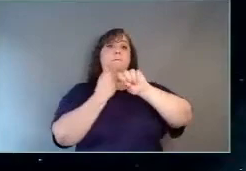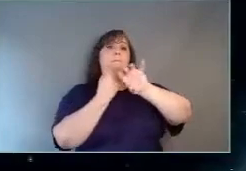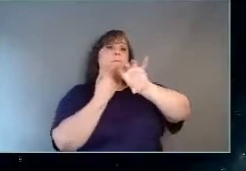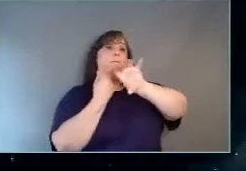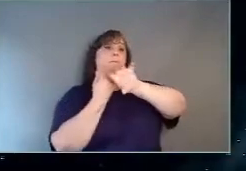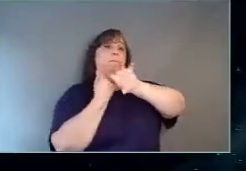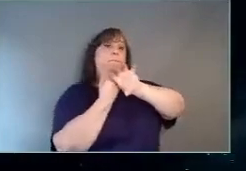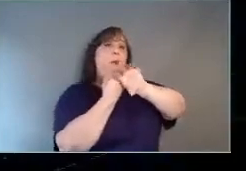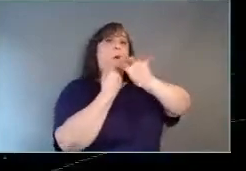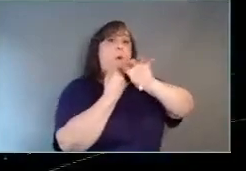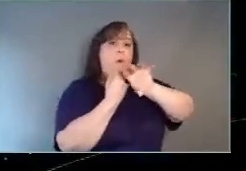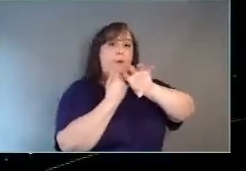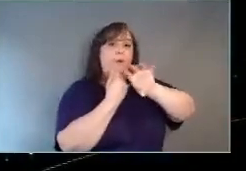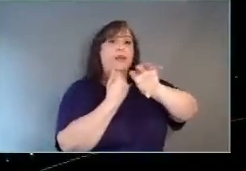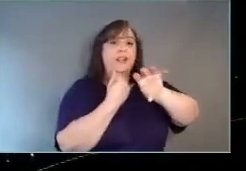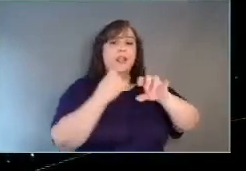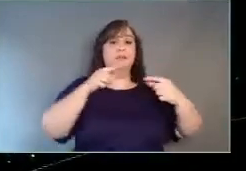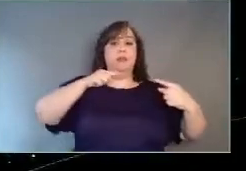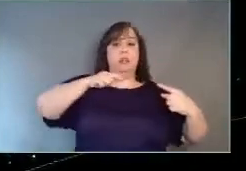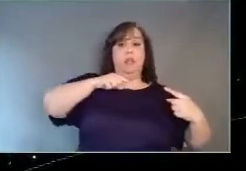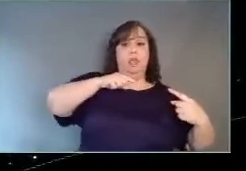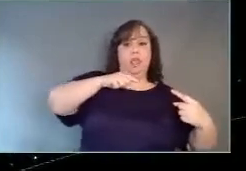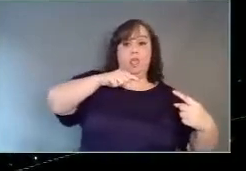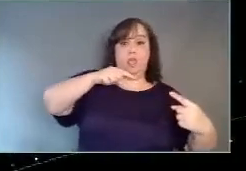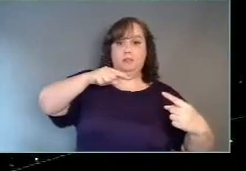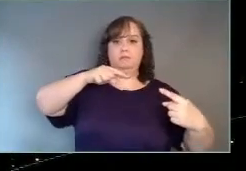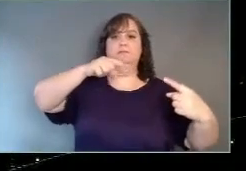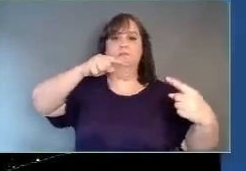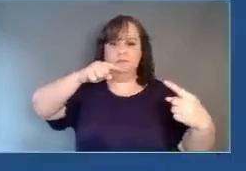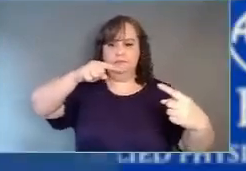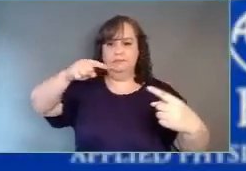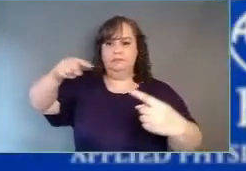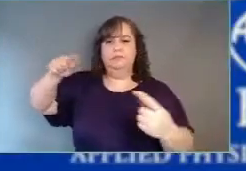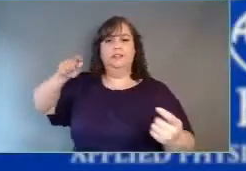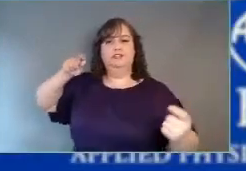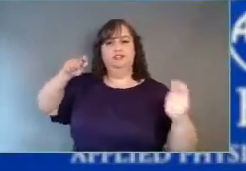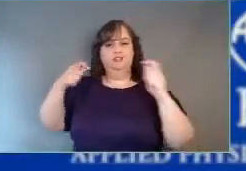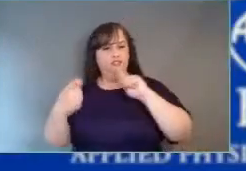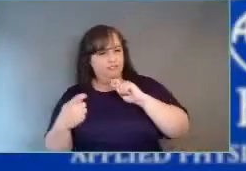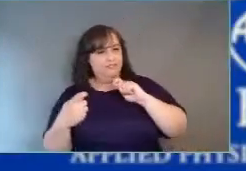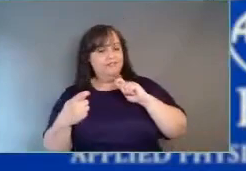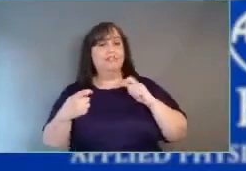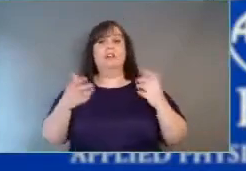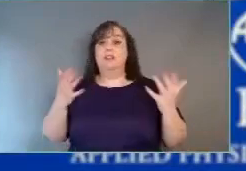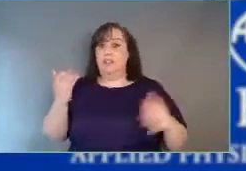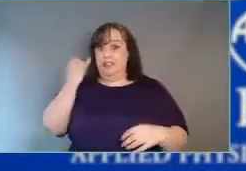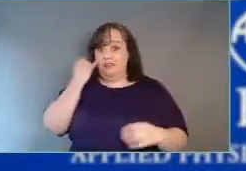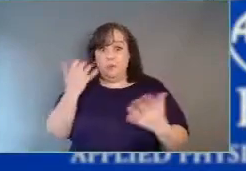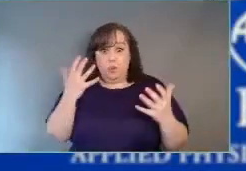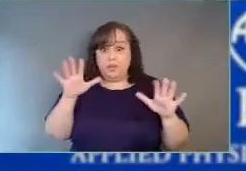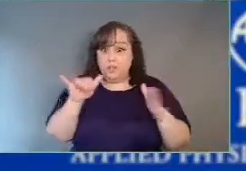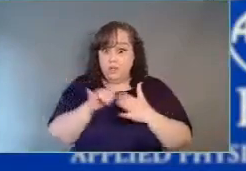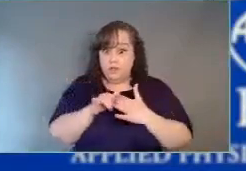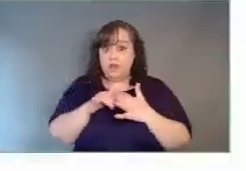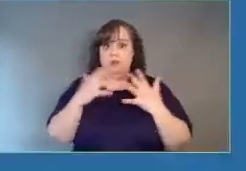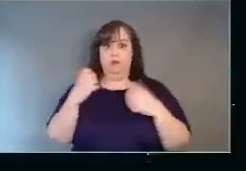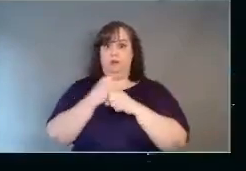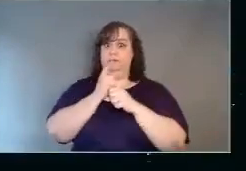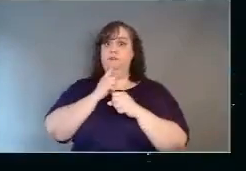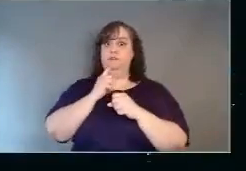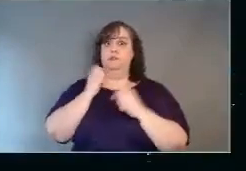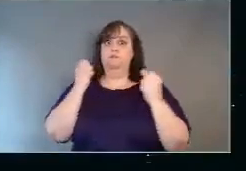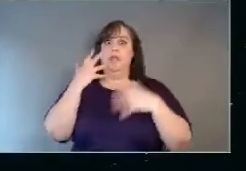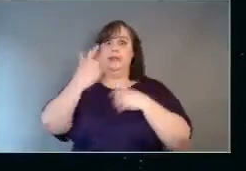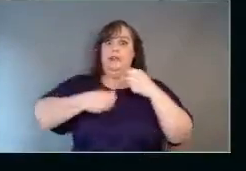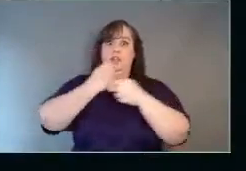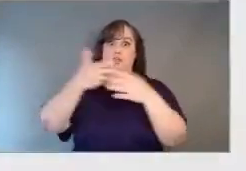little nudge, and that will ever so slightly change that asteroid's future path. If you wanted to do this, you would want want to do it years in advance, such